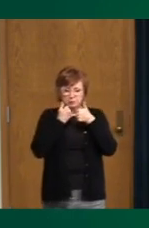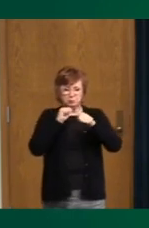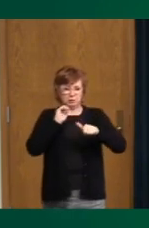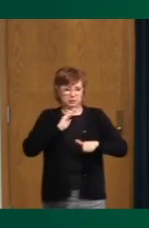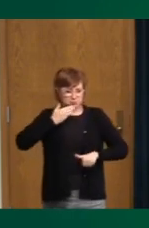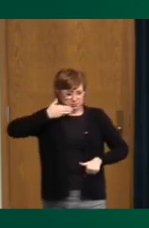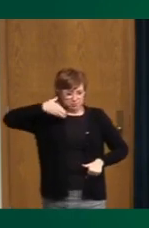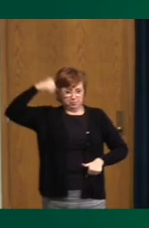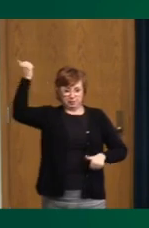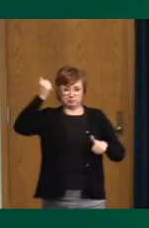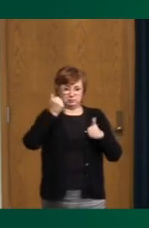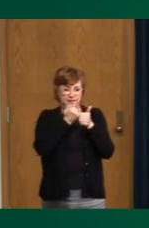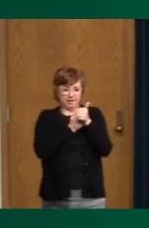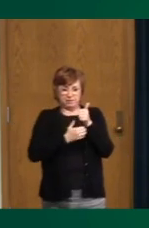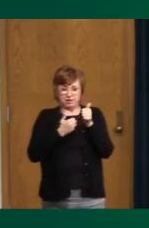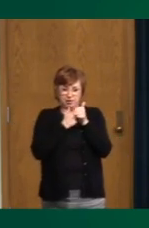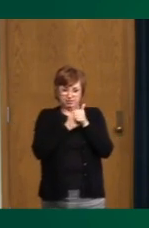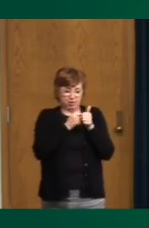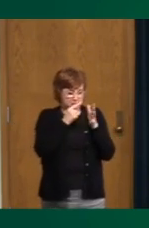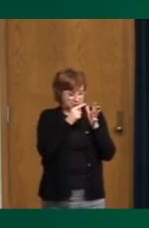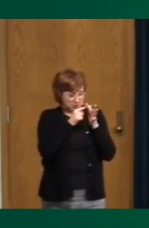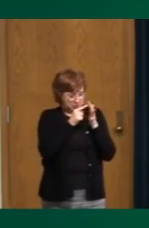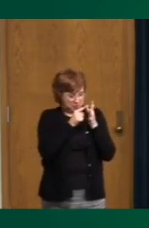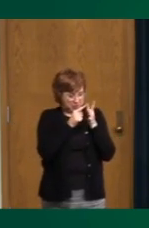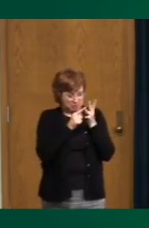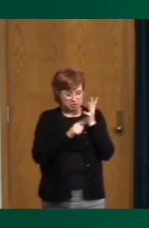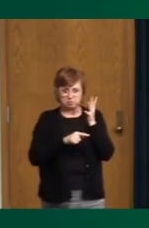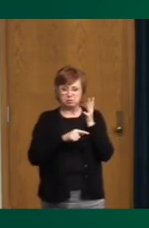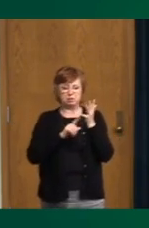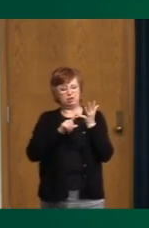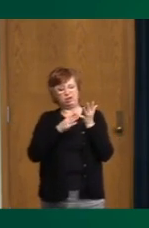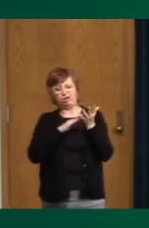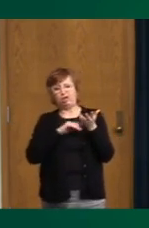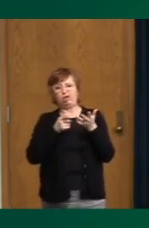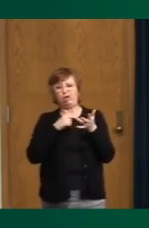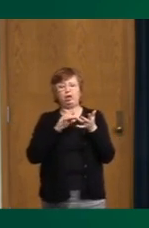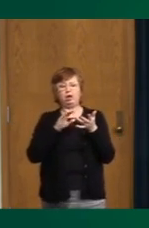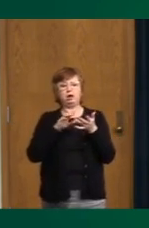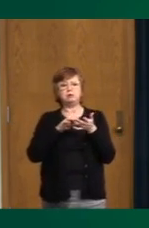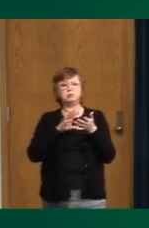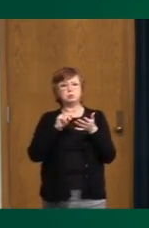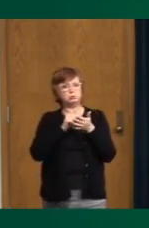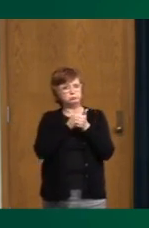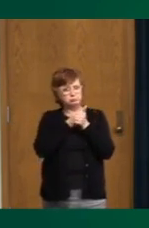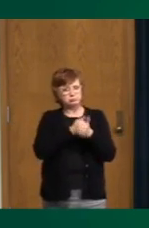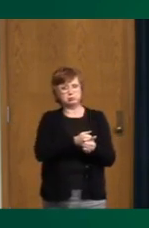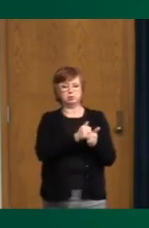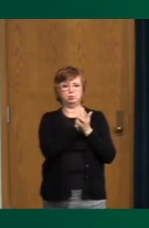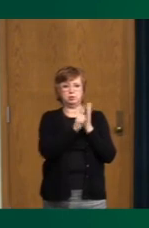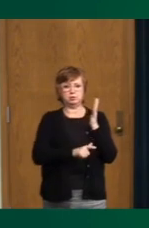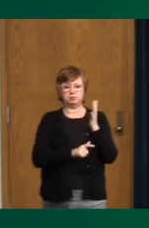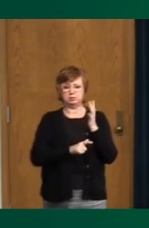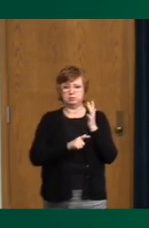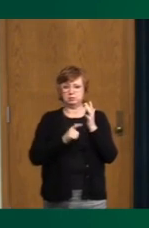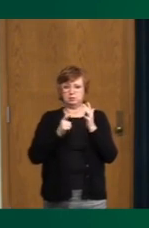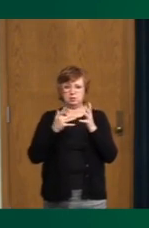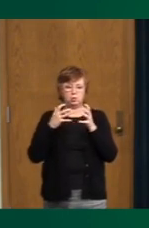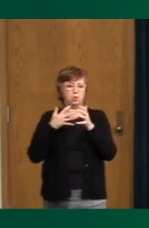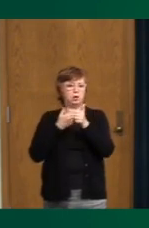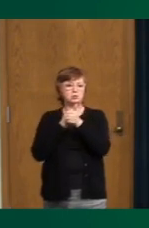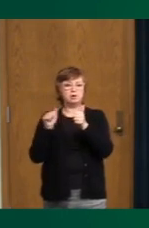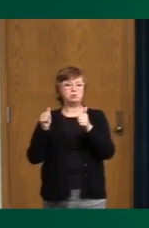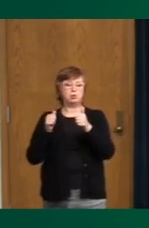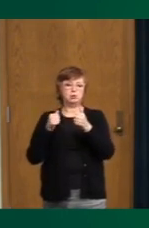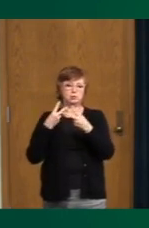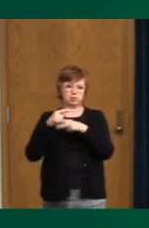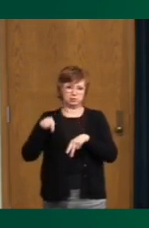of COVID-19, not look for opportunities to lock down our communities, lock down our economy, and ultimately and potentially